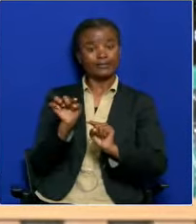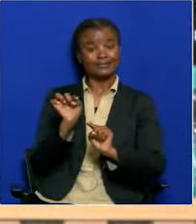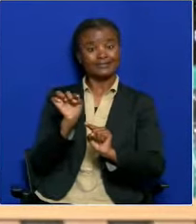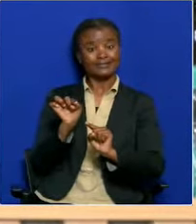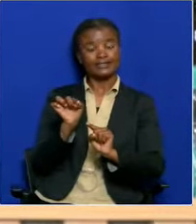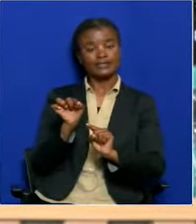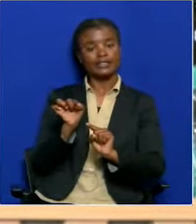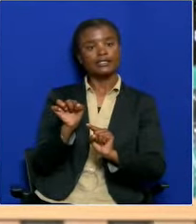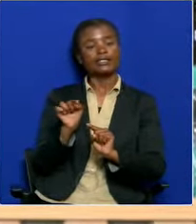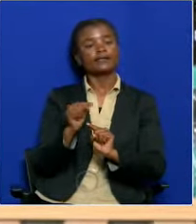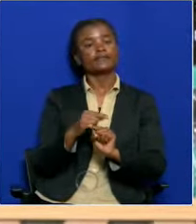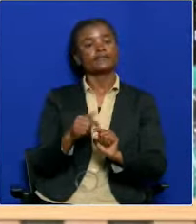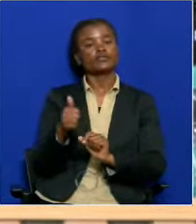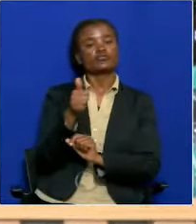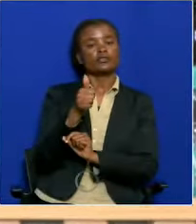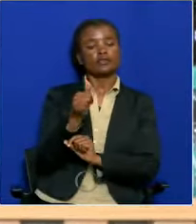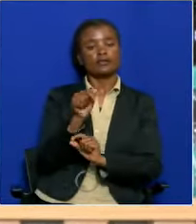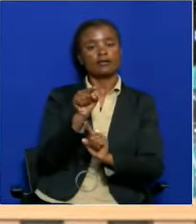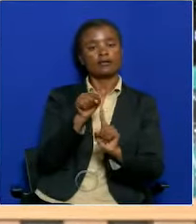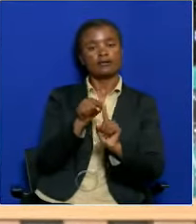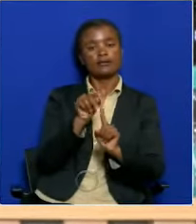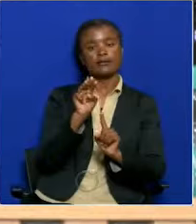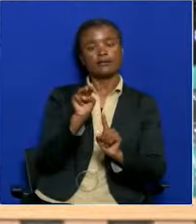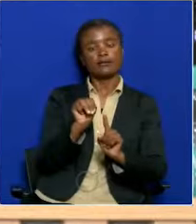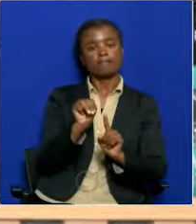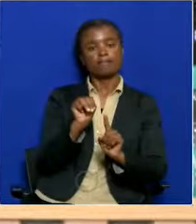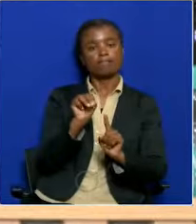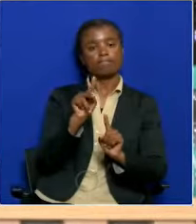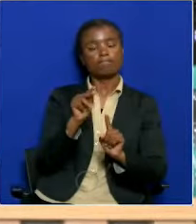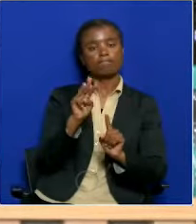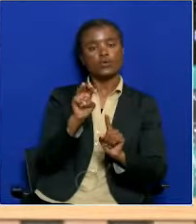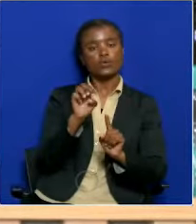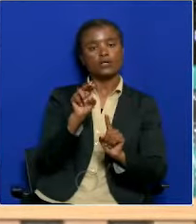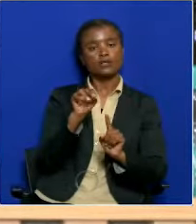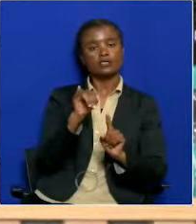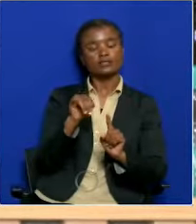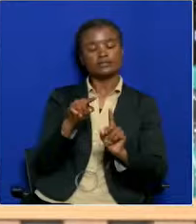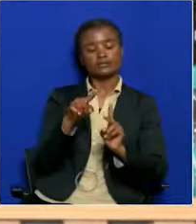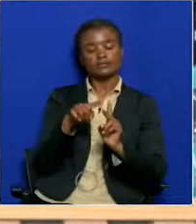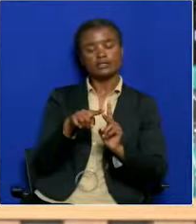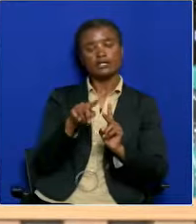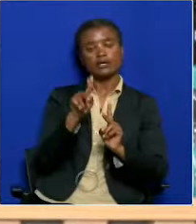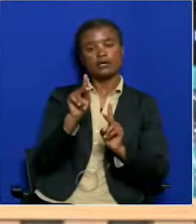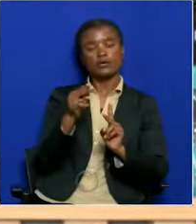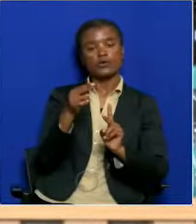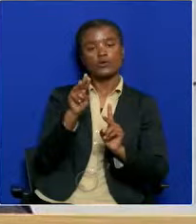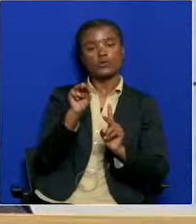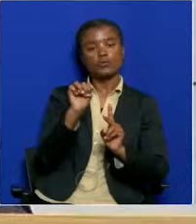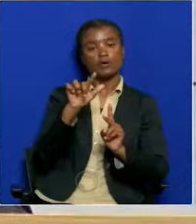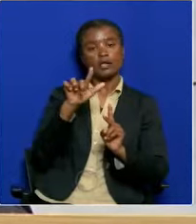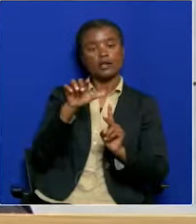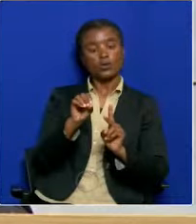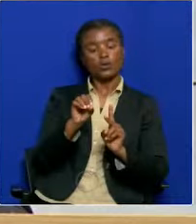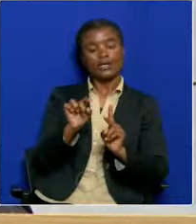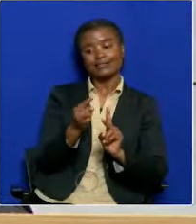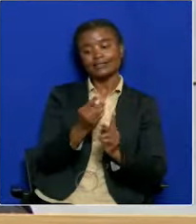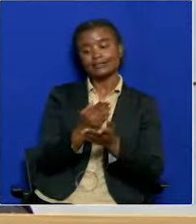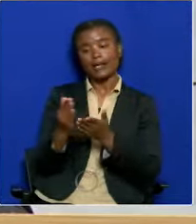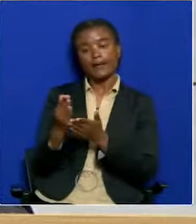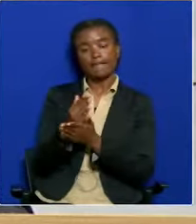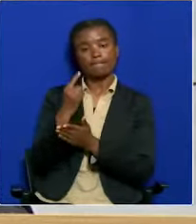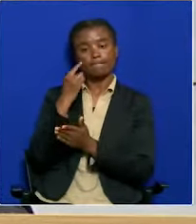Mkwanazi and Kumalo and the witnesses that were meant to testify therein. Yes. Can you